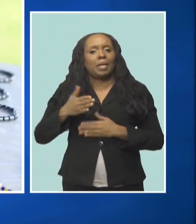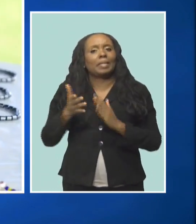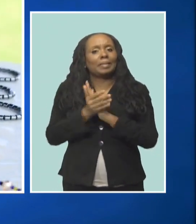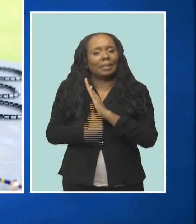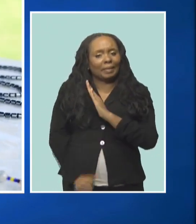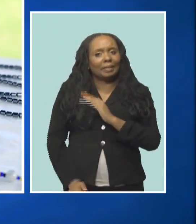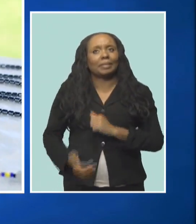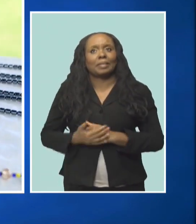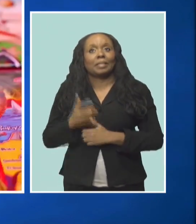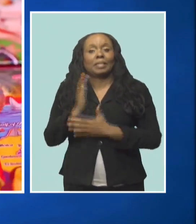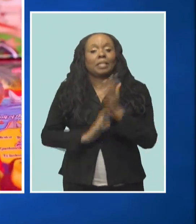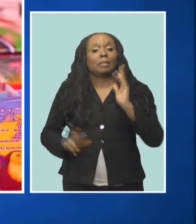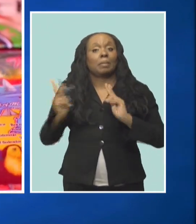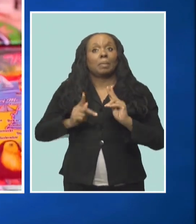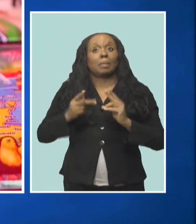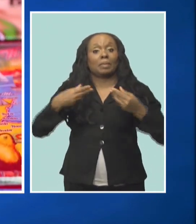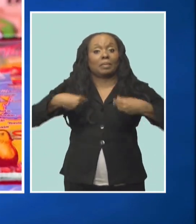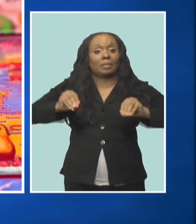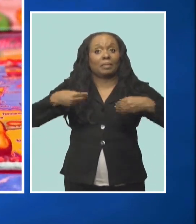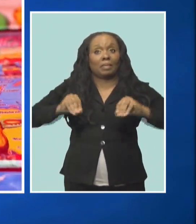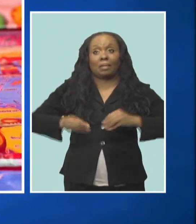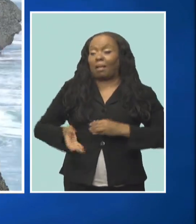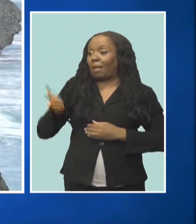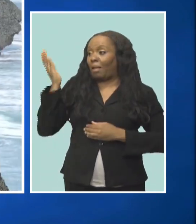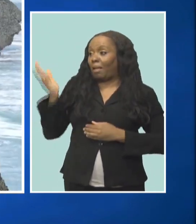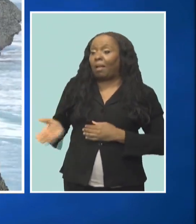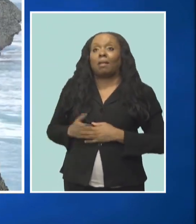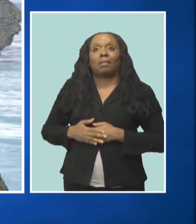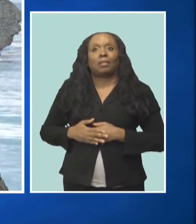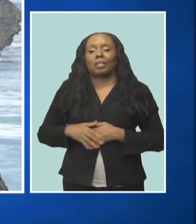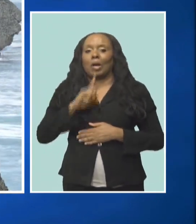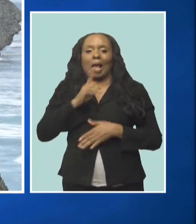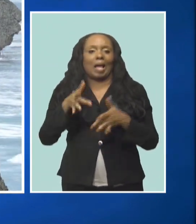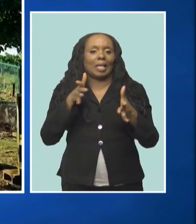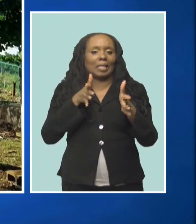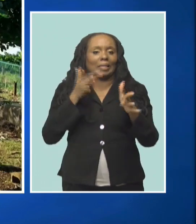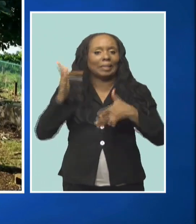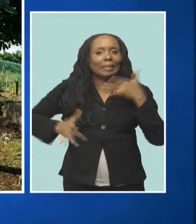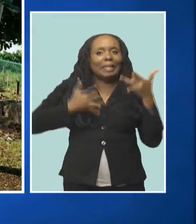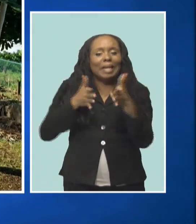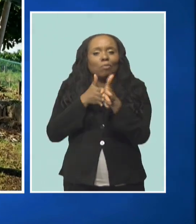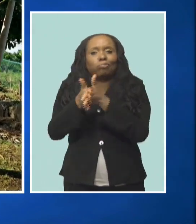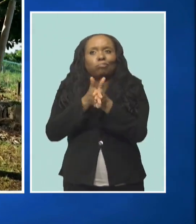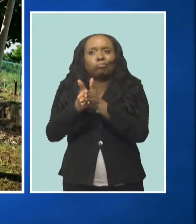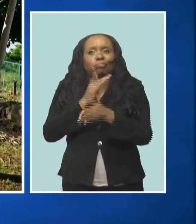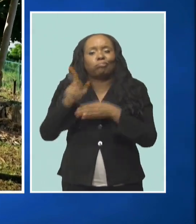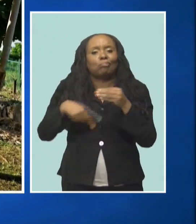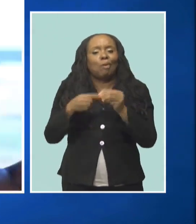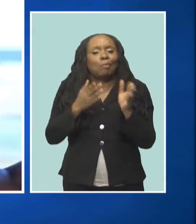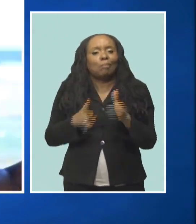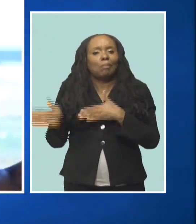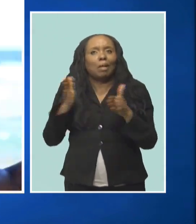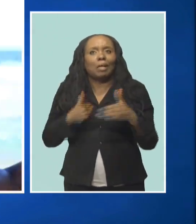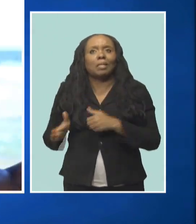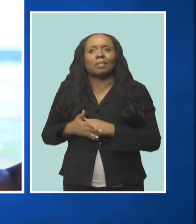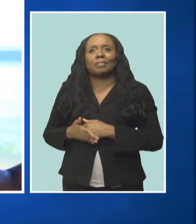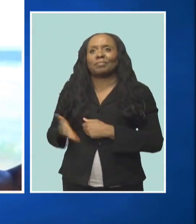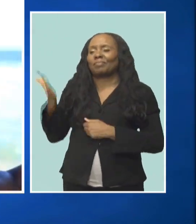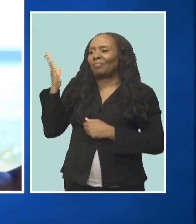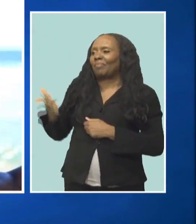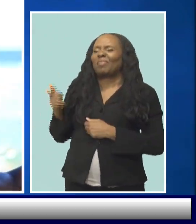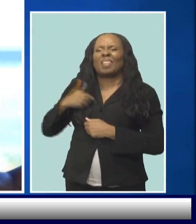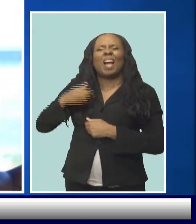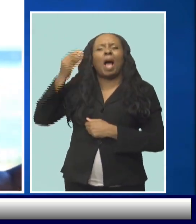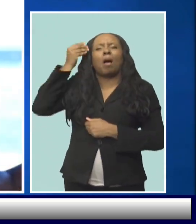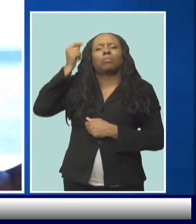Some vendors who ply their wares in Bathsheba are understandably excited about the plans. As far as we consider, it will boost